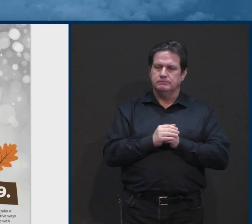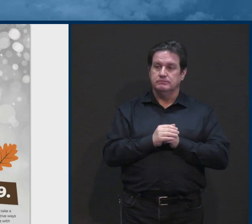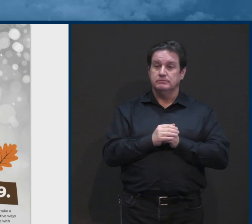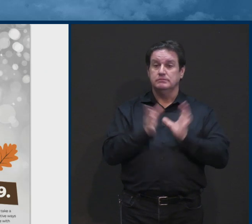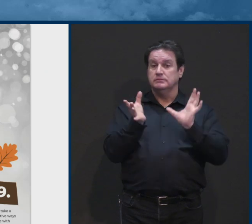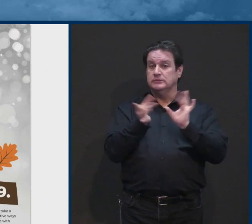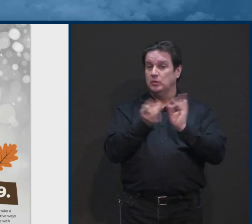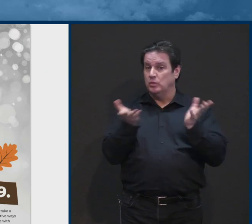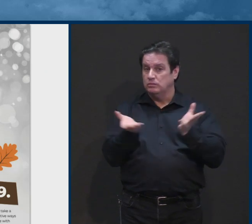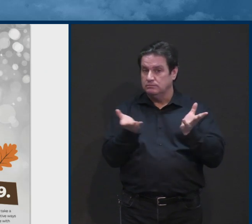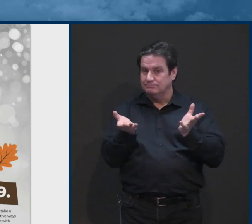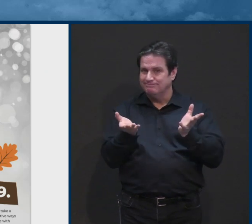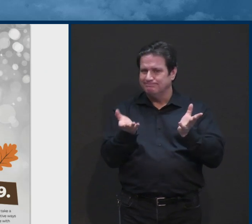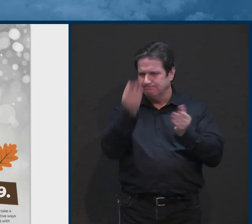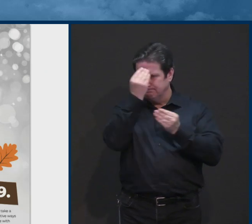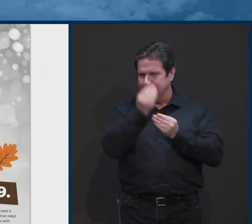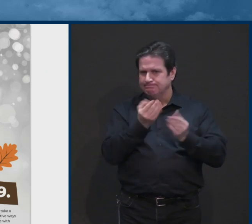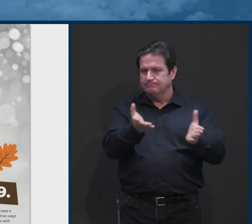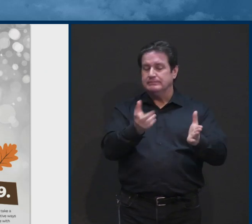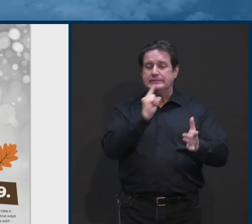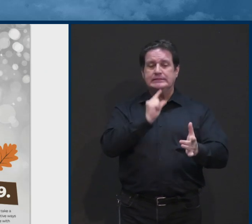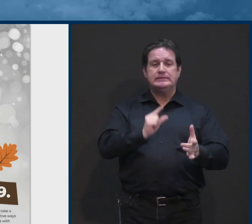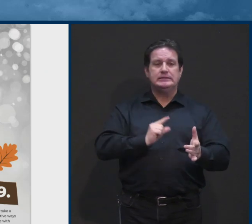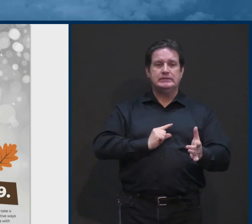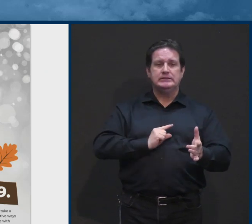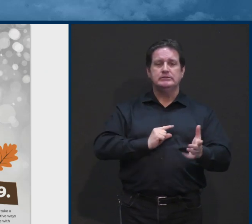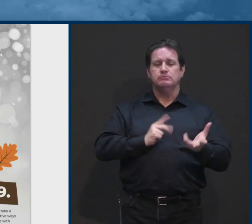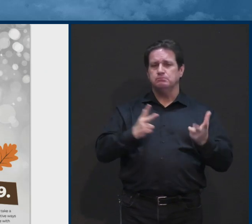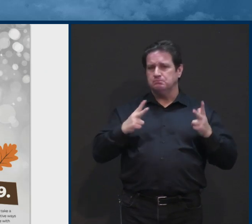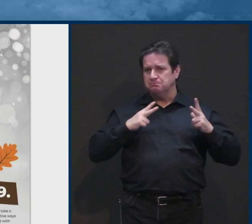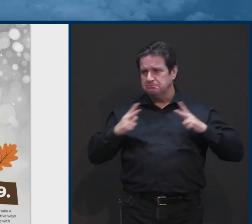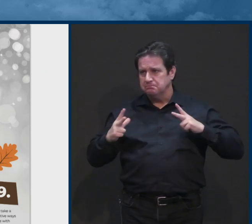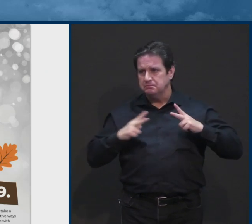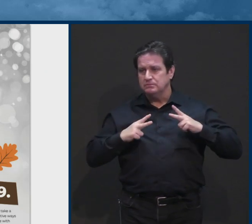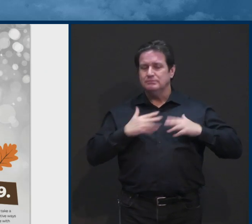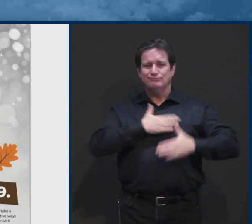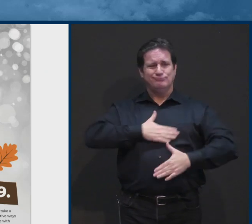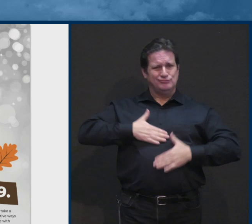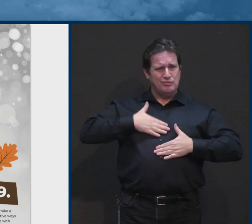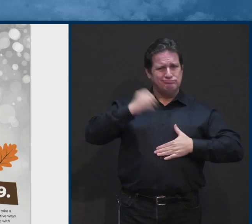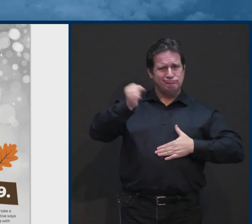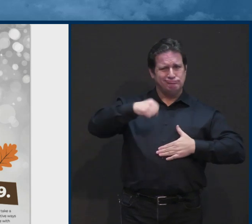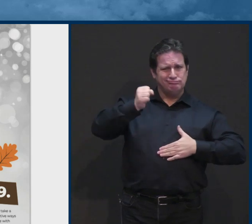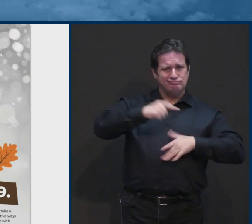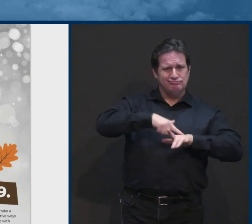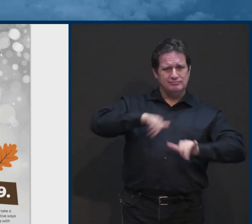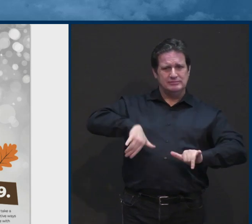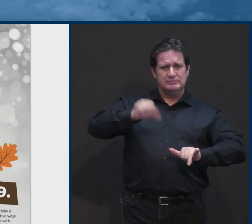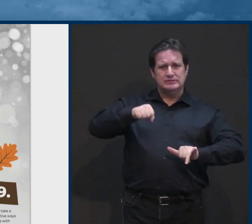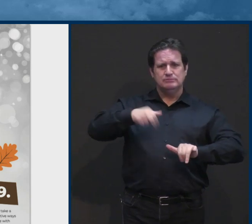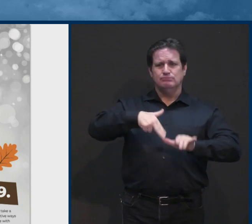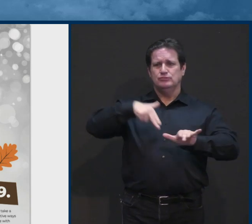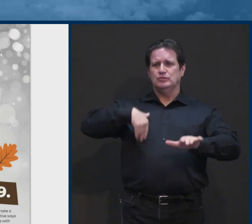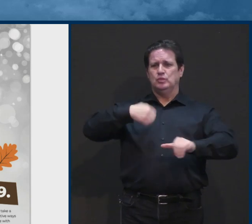message is for your Thanksgiving holidays is enjoy the time off,